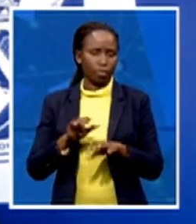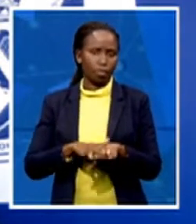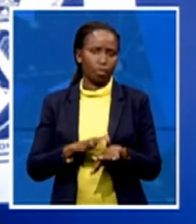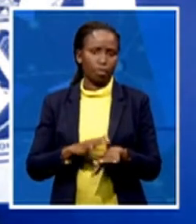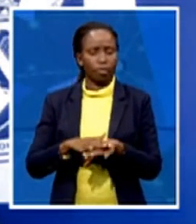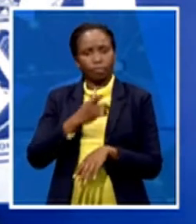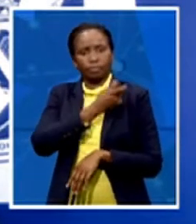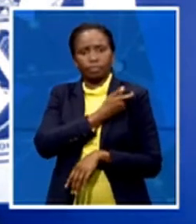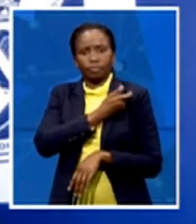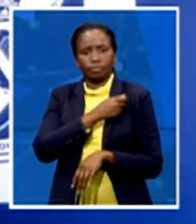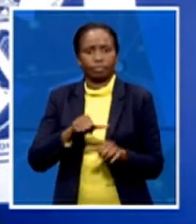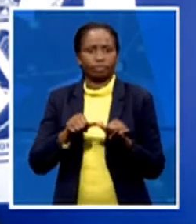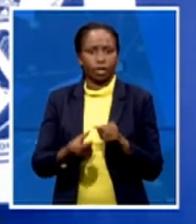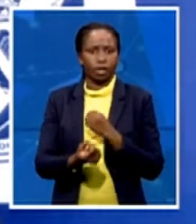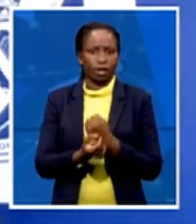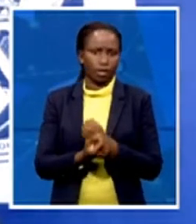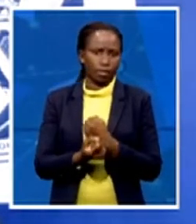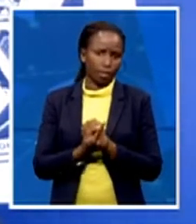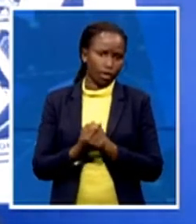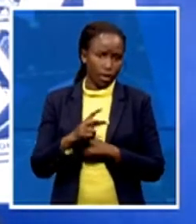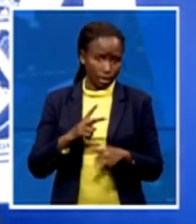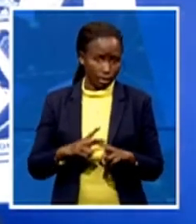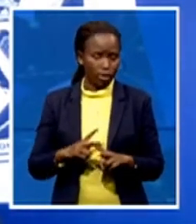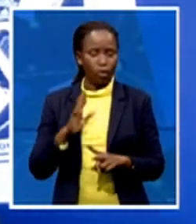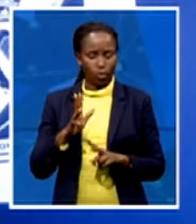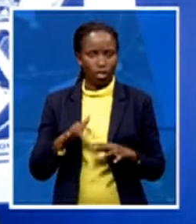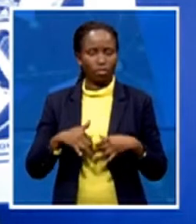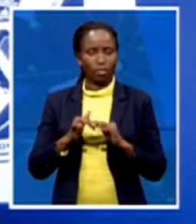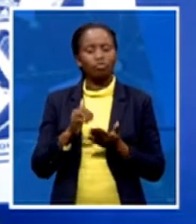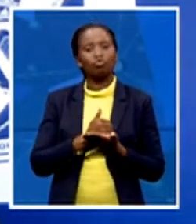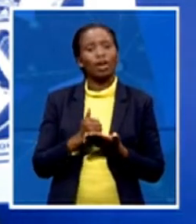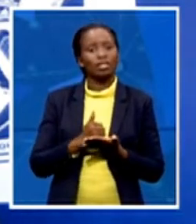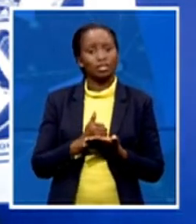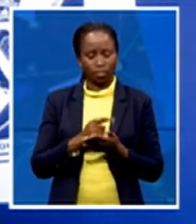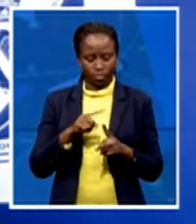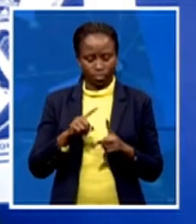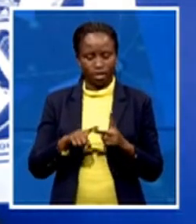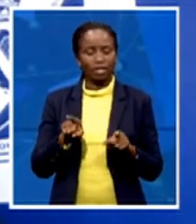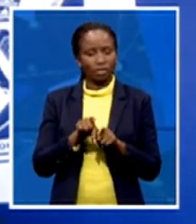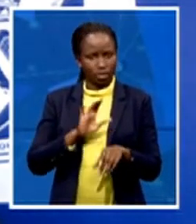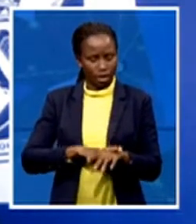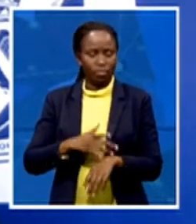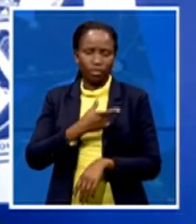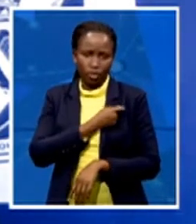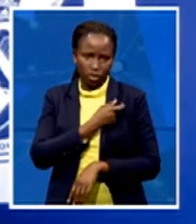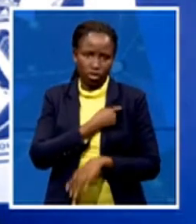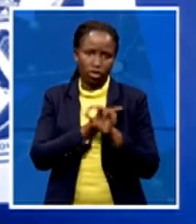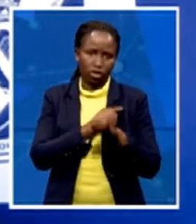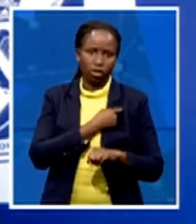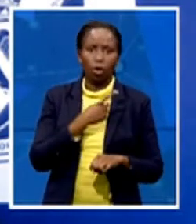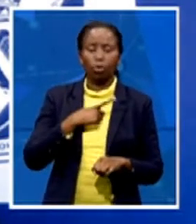needed, we register and vaccinate as well, because we are needed throughout. Thank